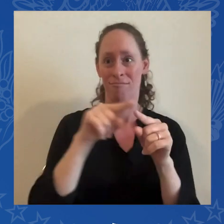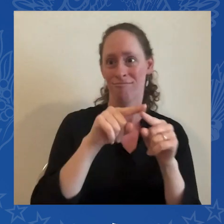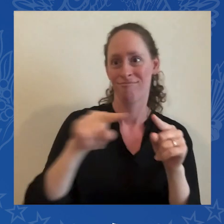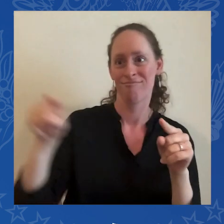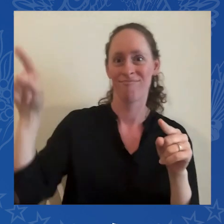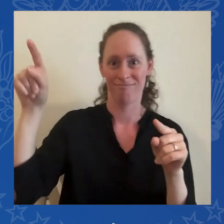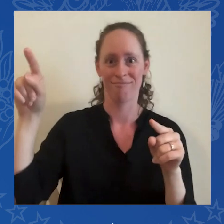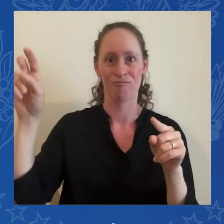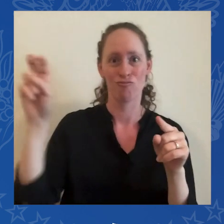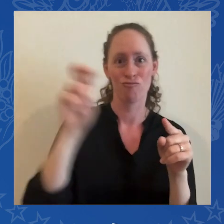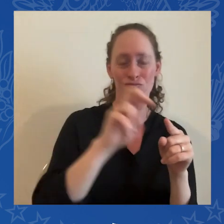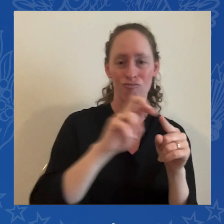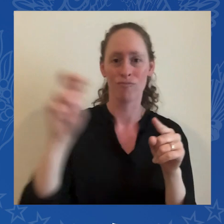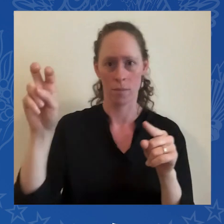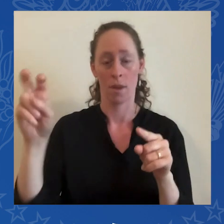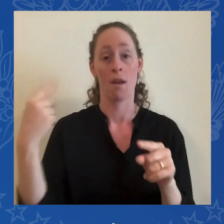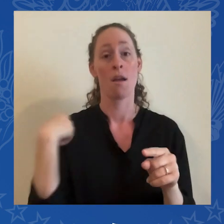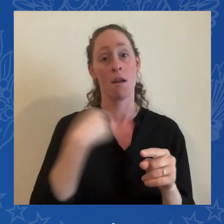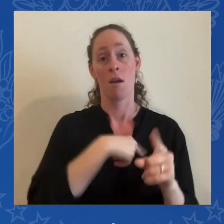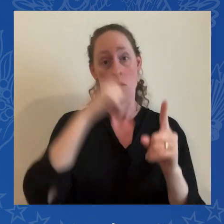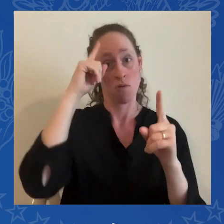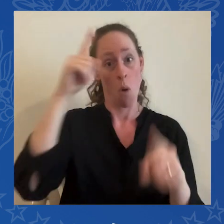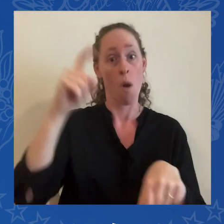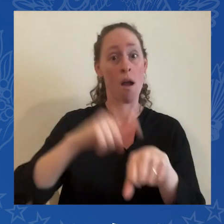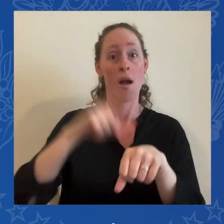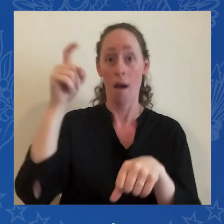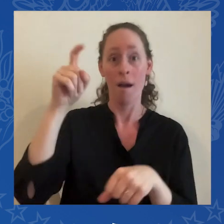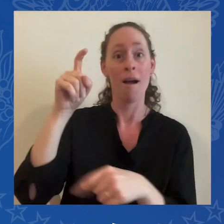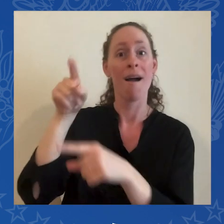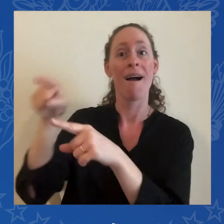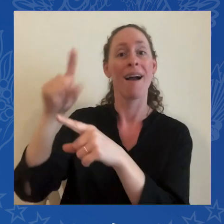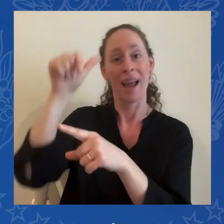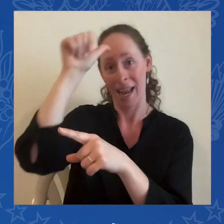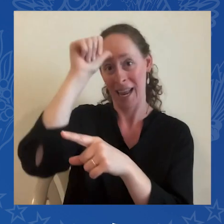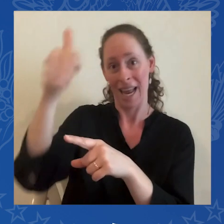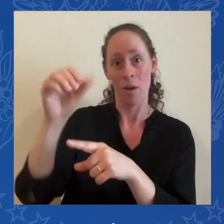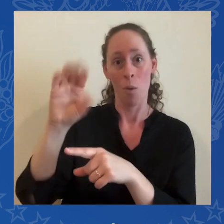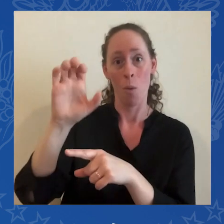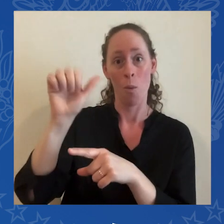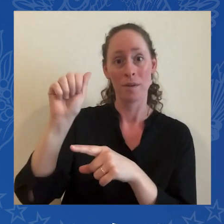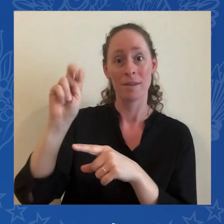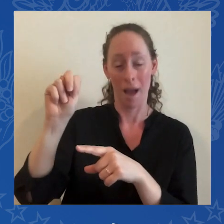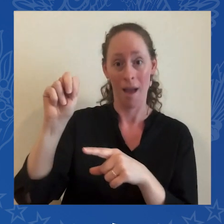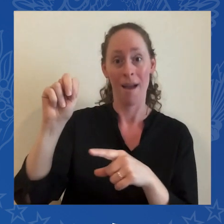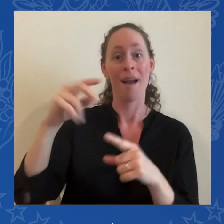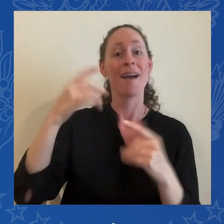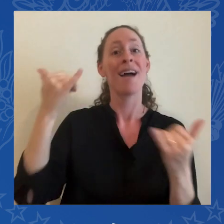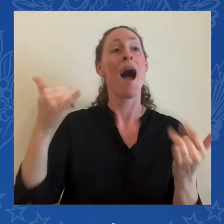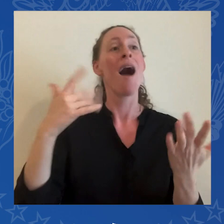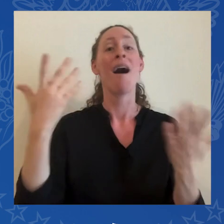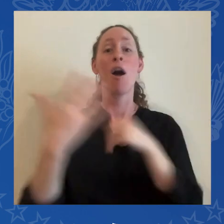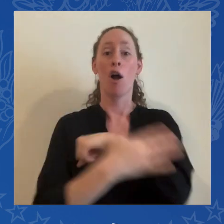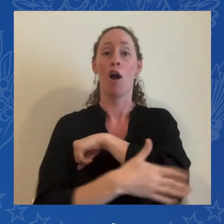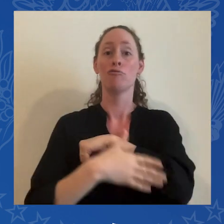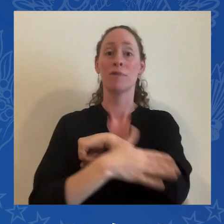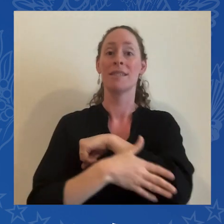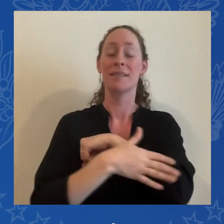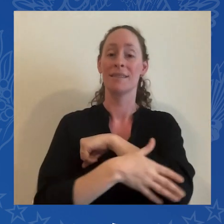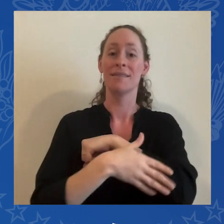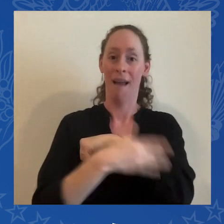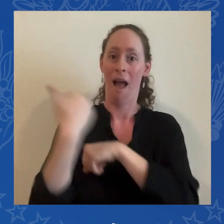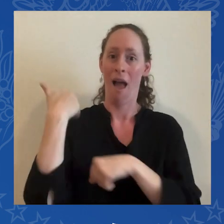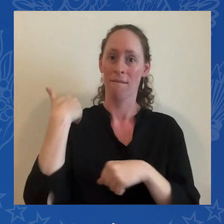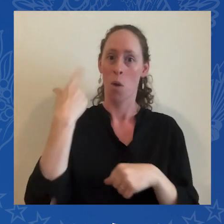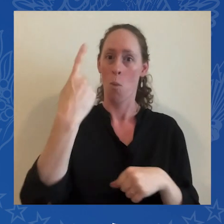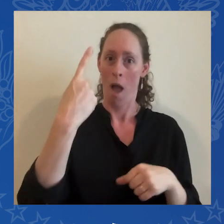ultimately reaching Indian Ocean, connecting the continent east to west for the first time. This project will not only quickly promote